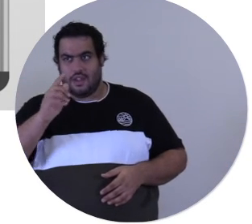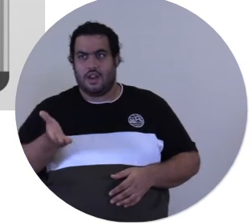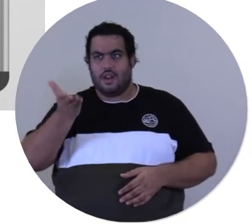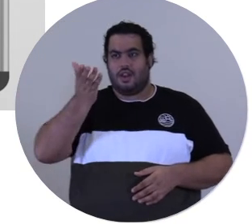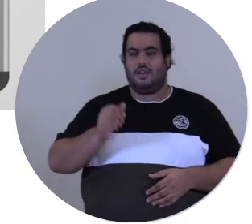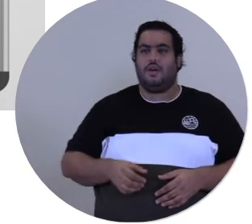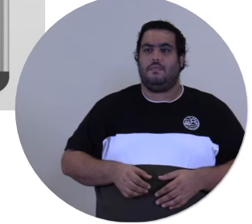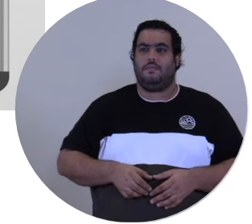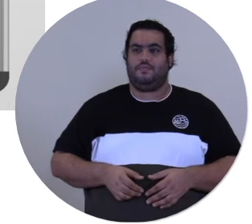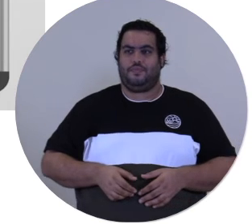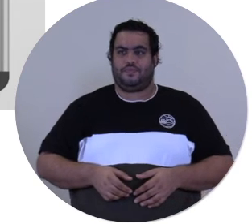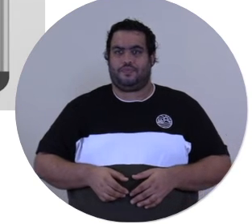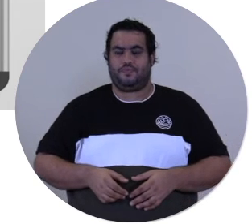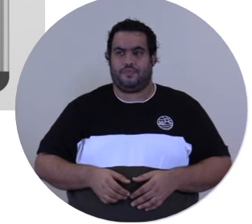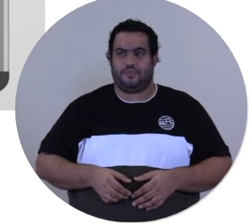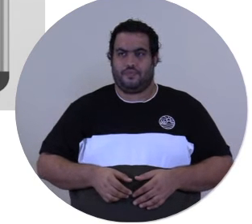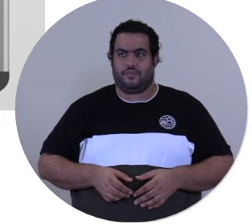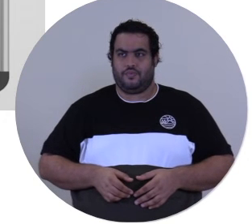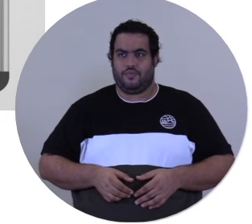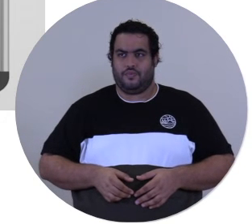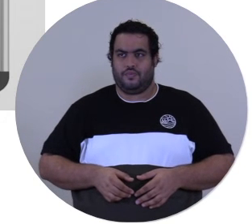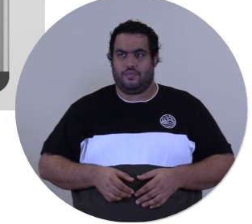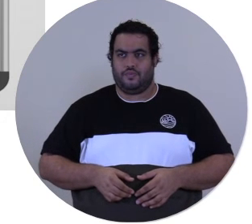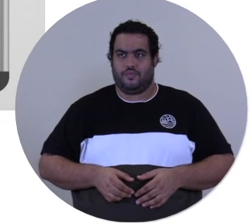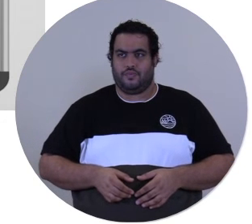thinking, encourages thinking.